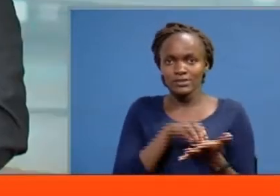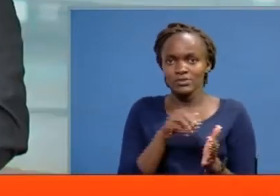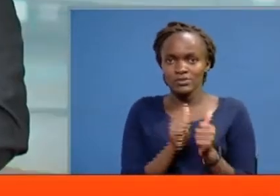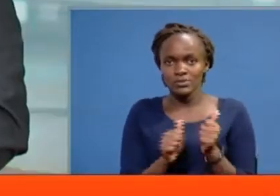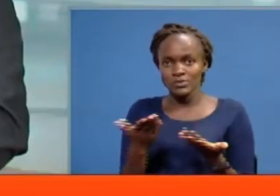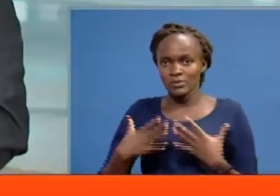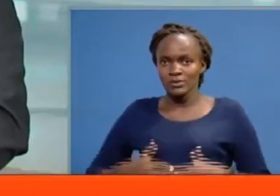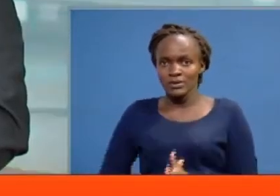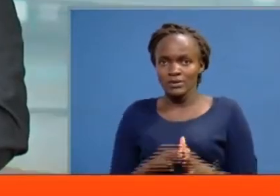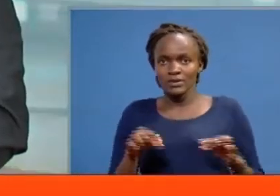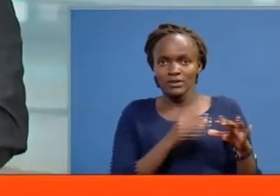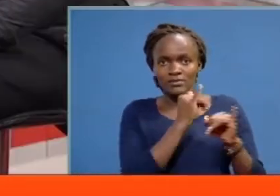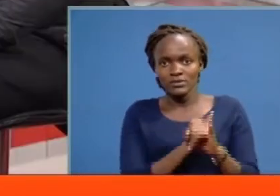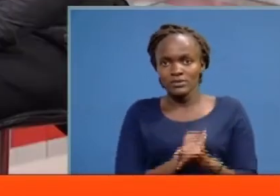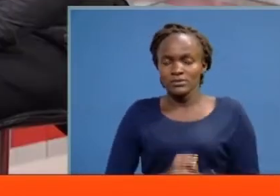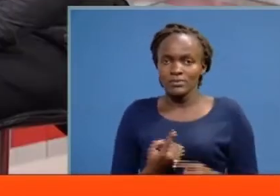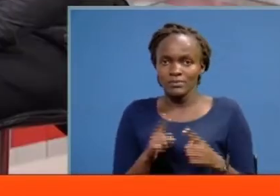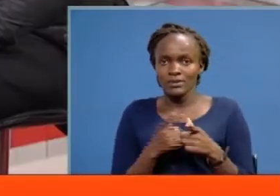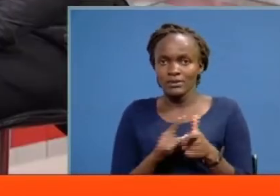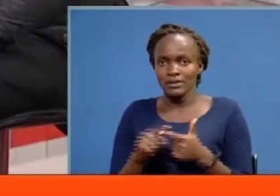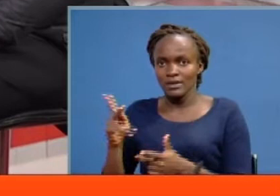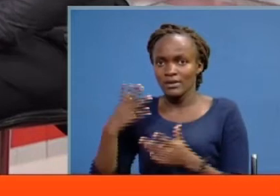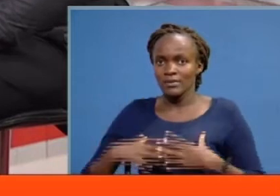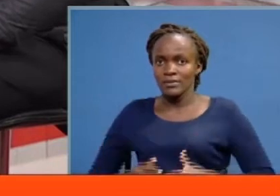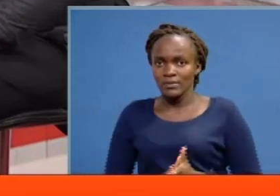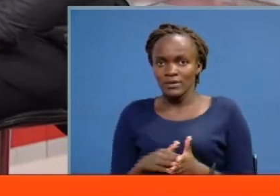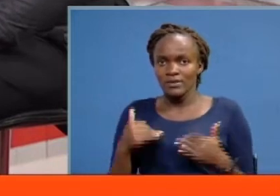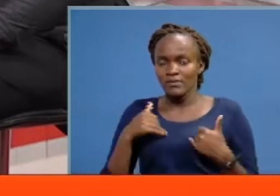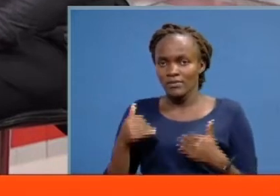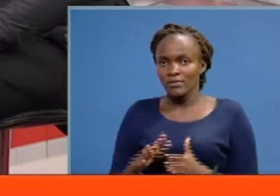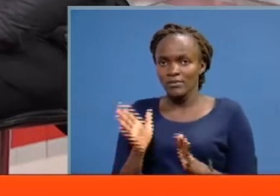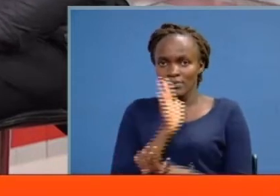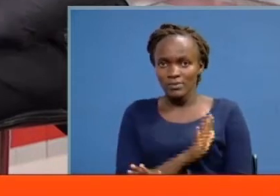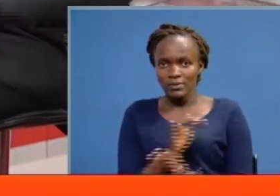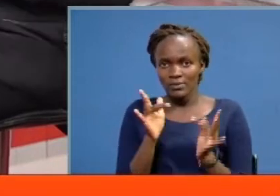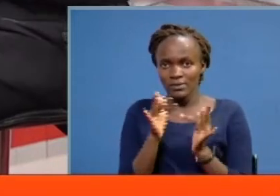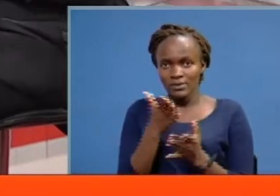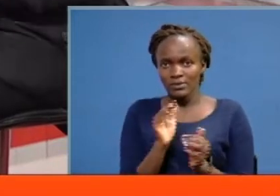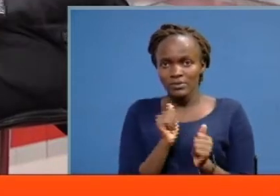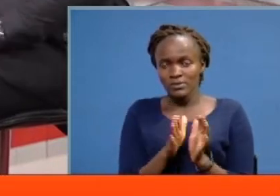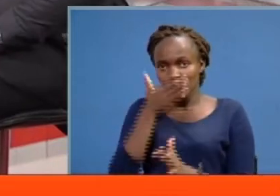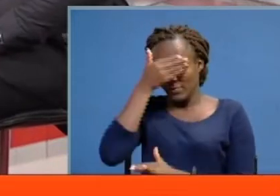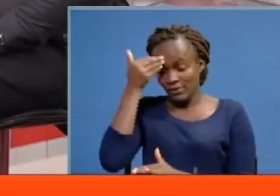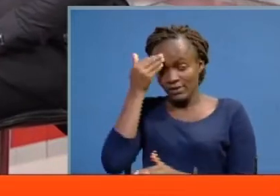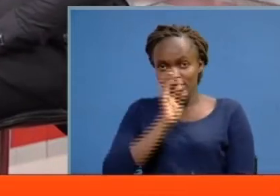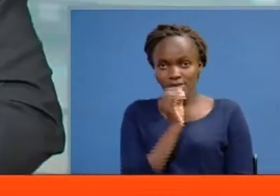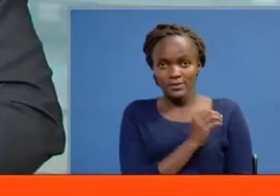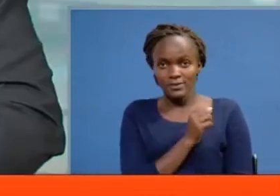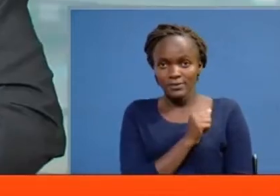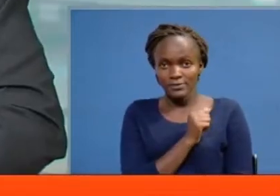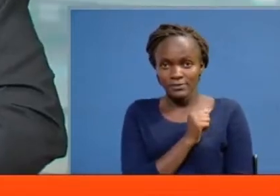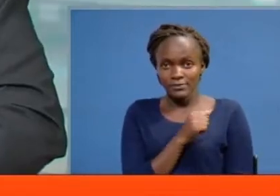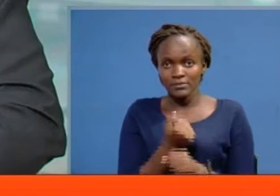where someone was given a job, but, you know, Kenyans have a way of, you know, going back to the internet that doesn't forget. And, of course,